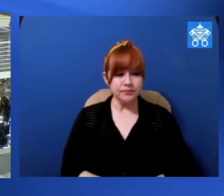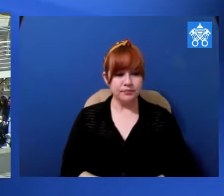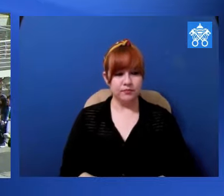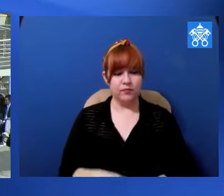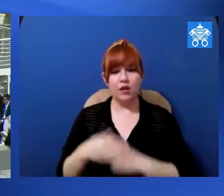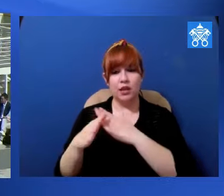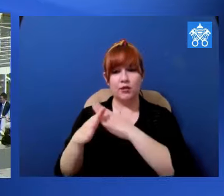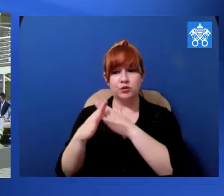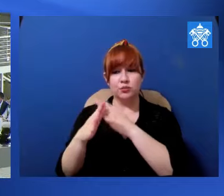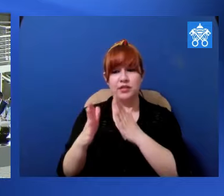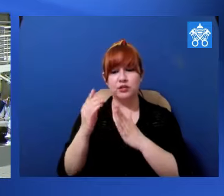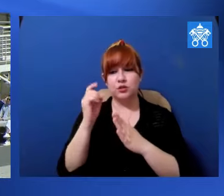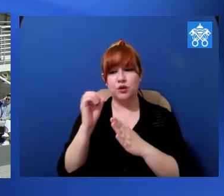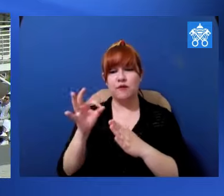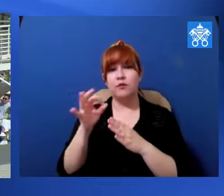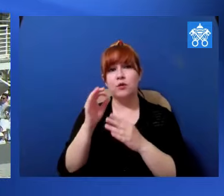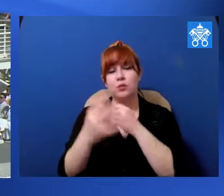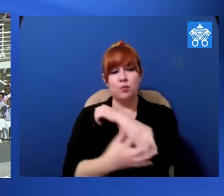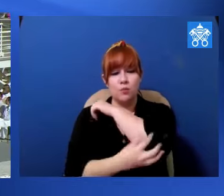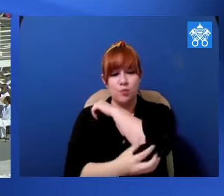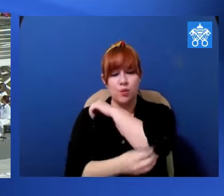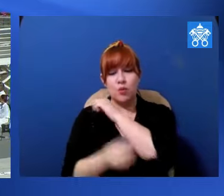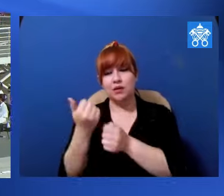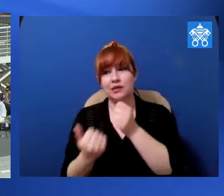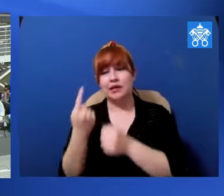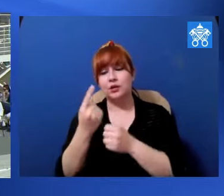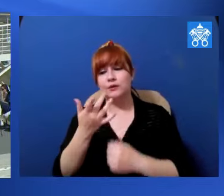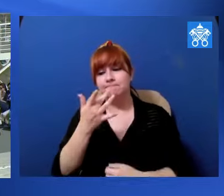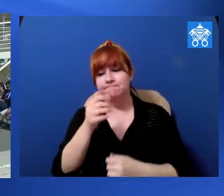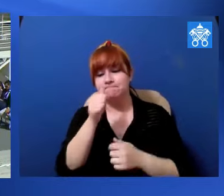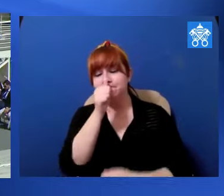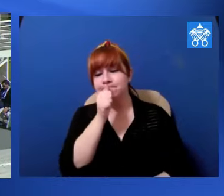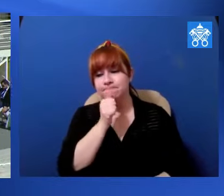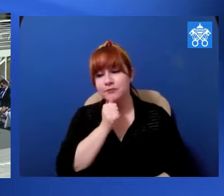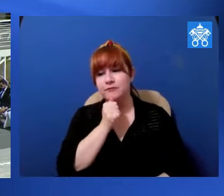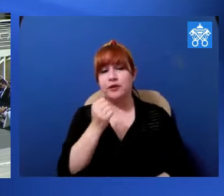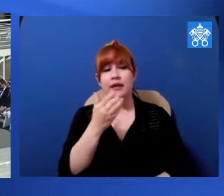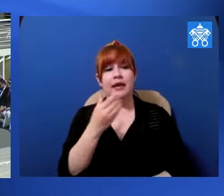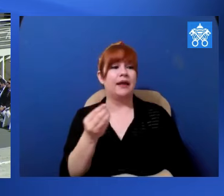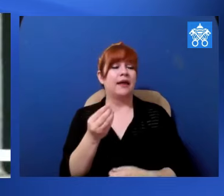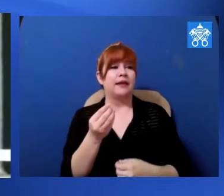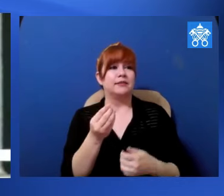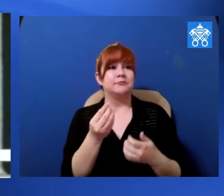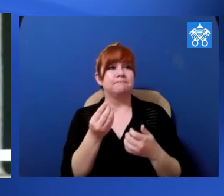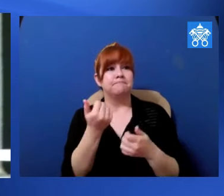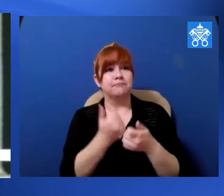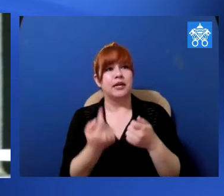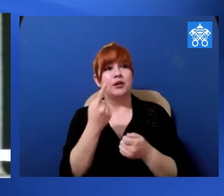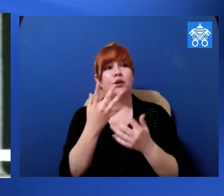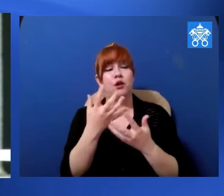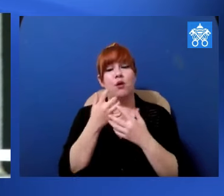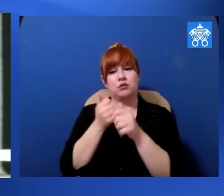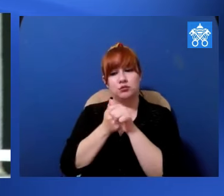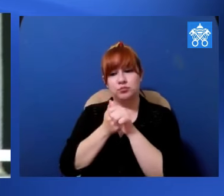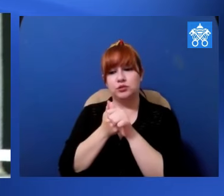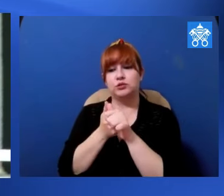May the example of this distinguished preacher, protector of the poor and of the suffering, awaken in everyone the